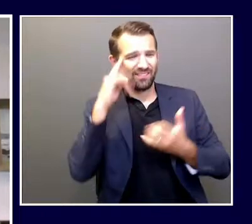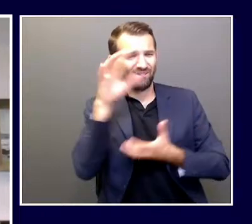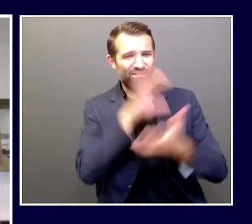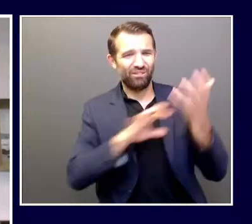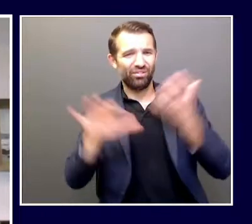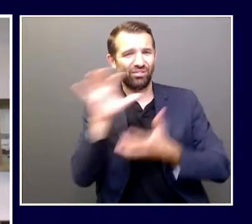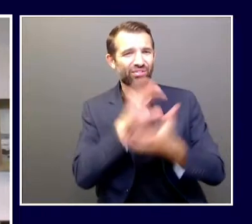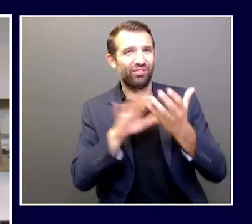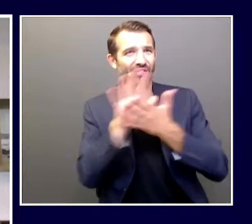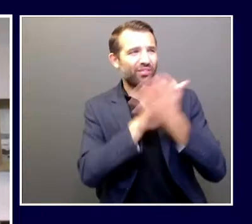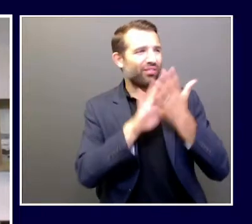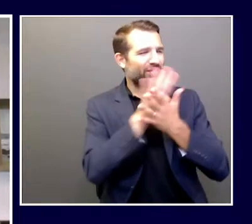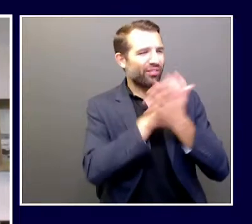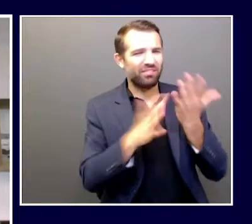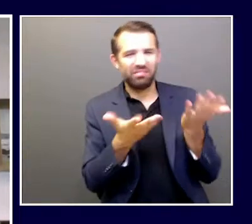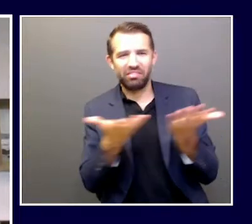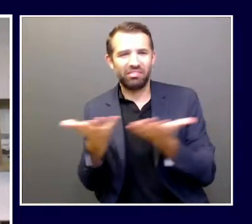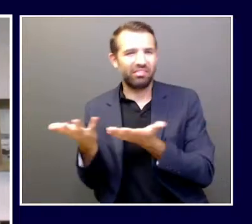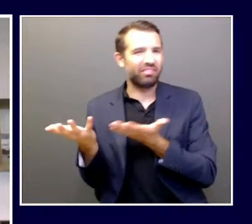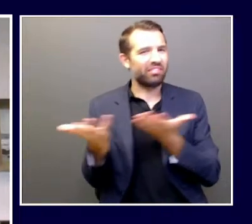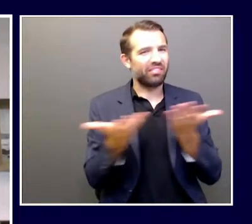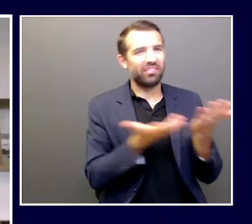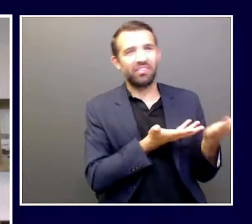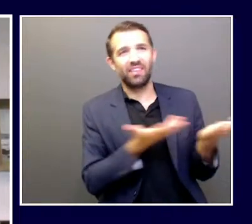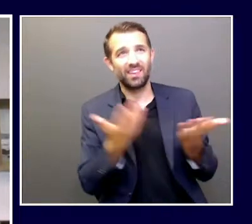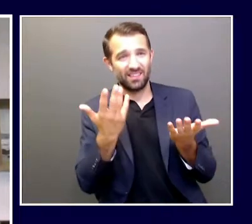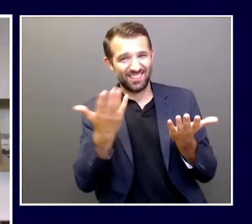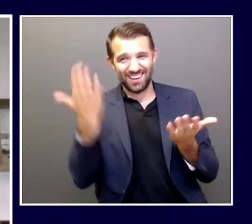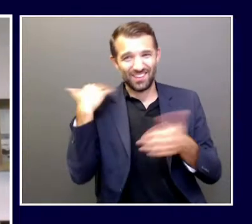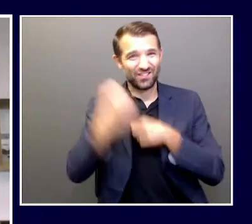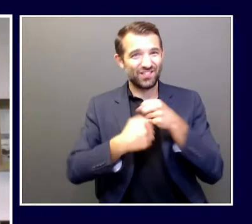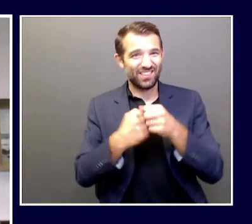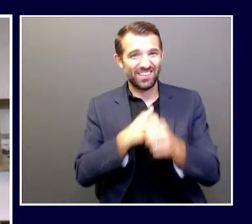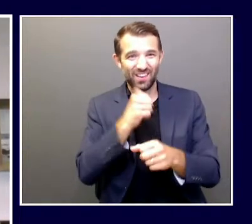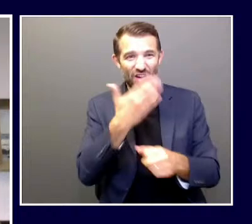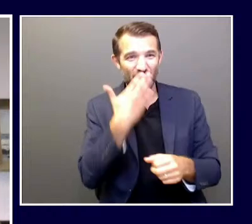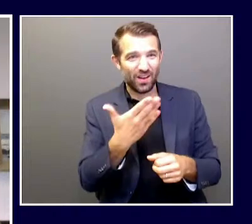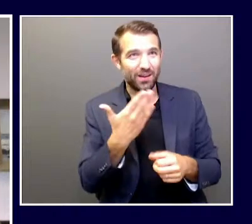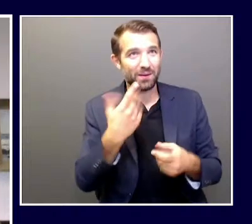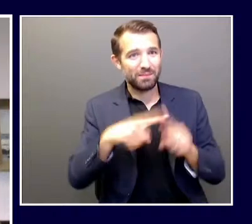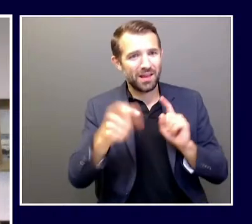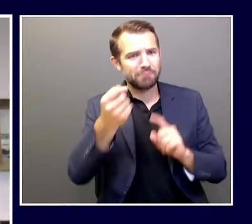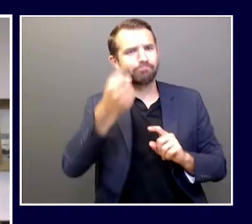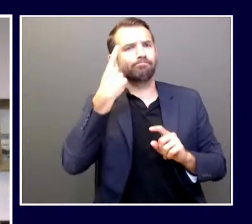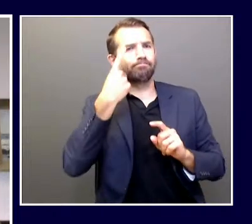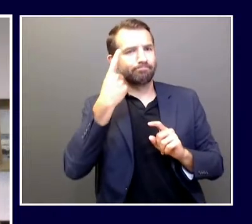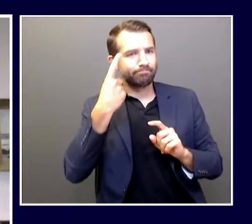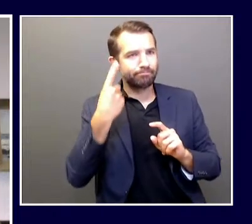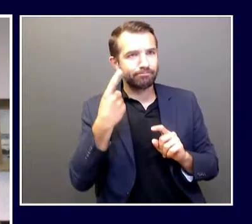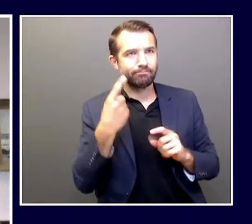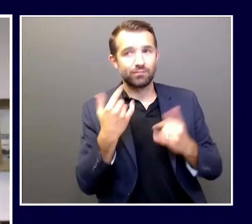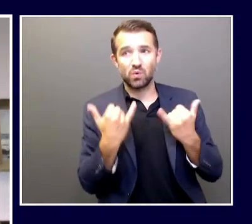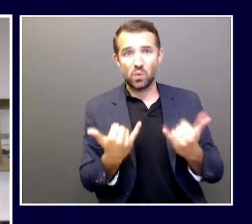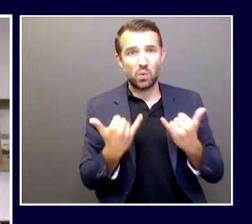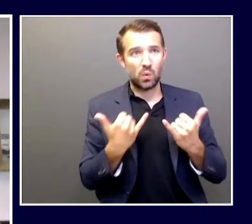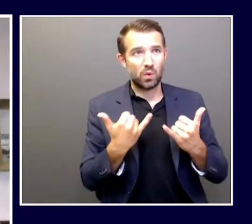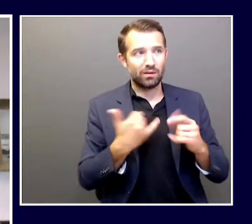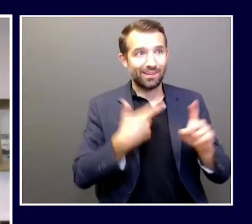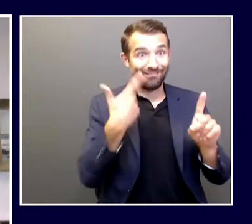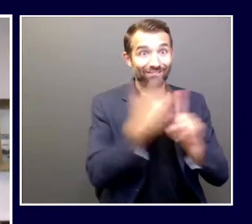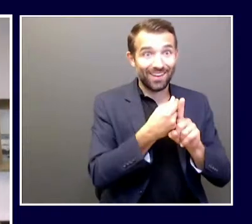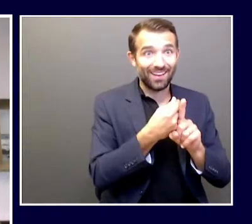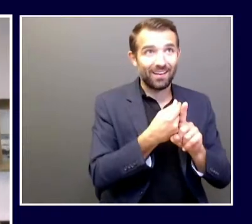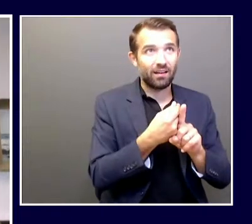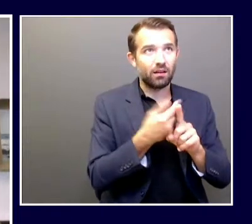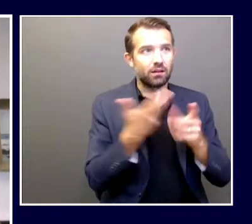there are now differential rules that apply, or recommendations that apply to vaccinated folks versus unvaccinated folks. And that's an essential